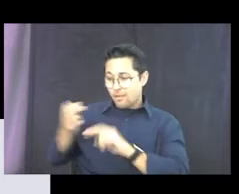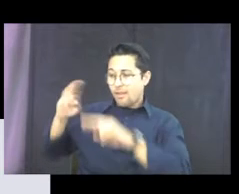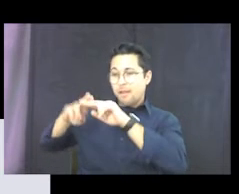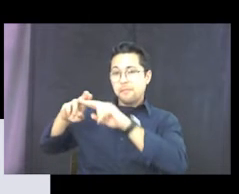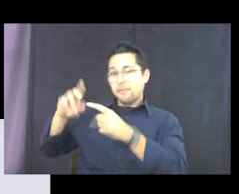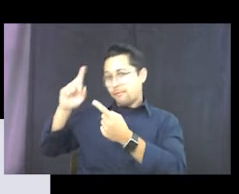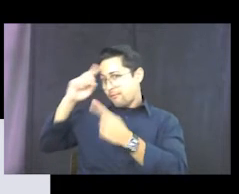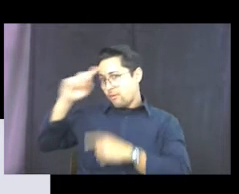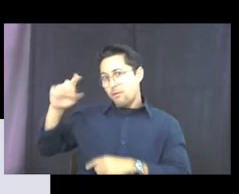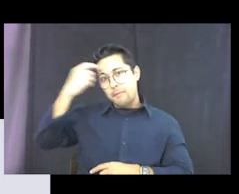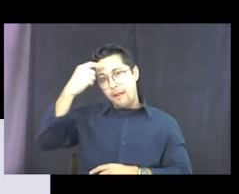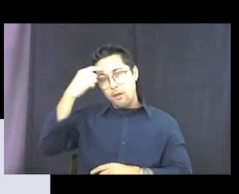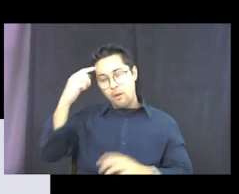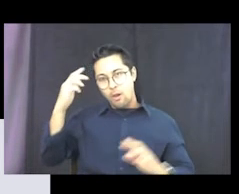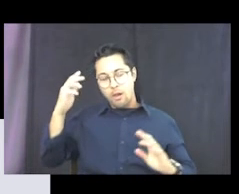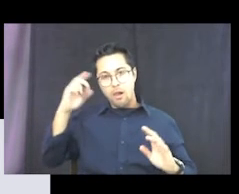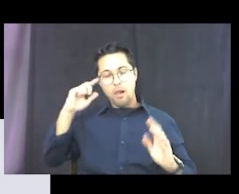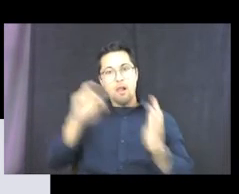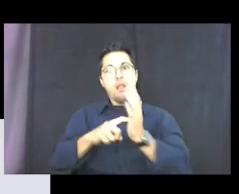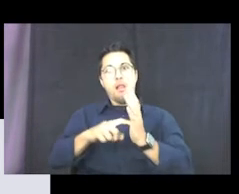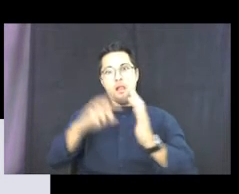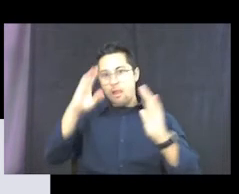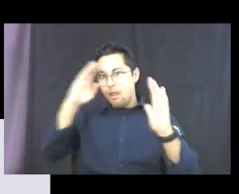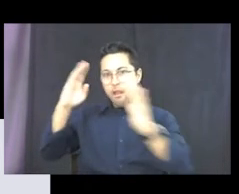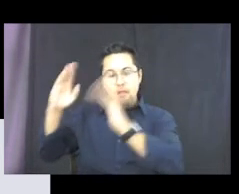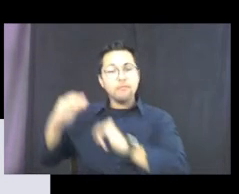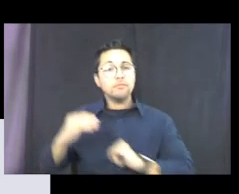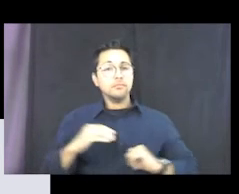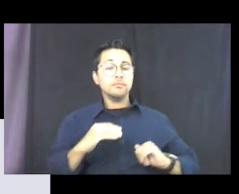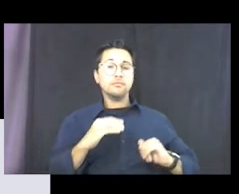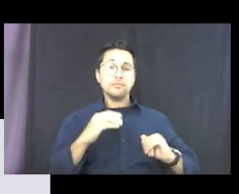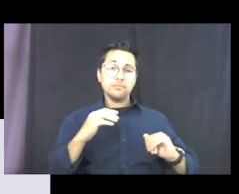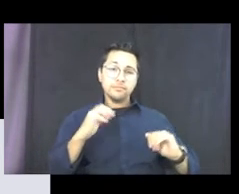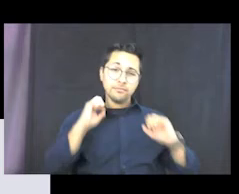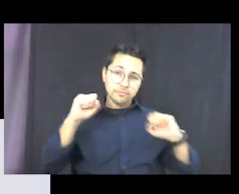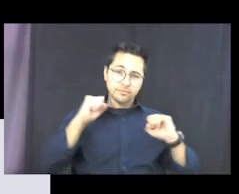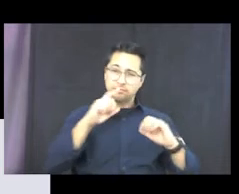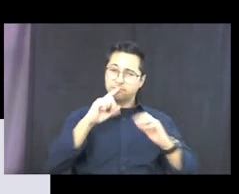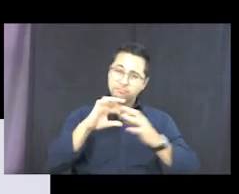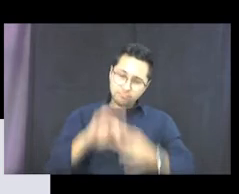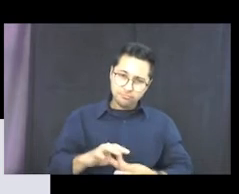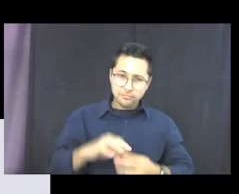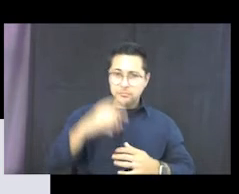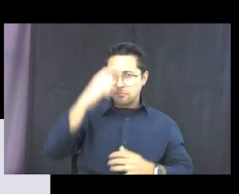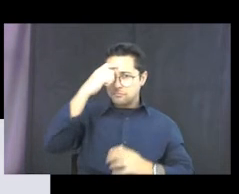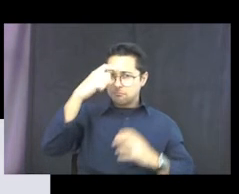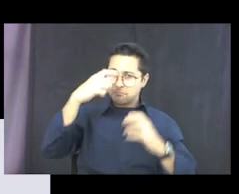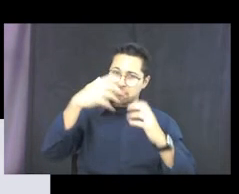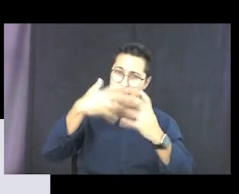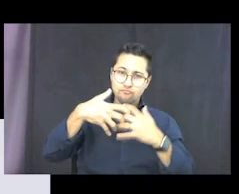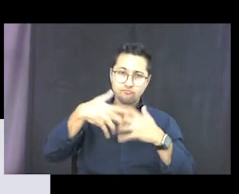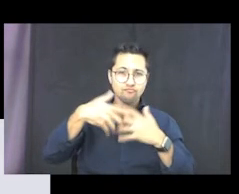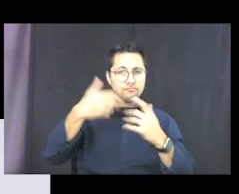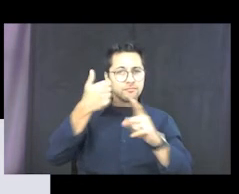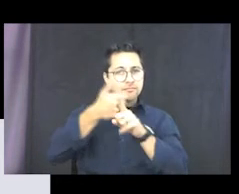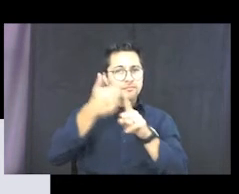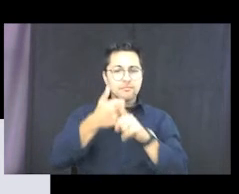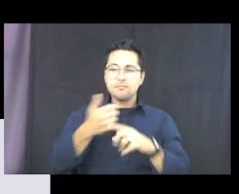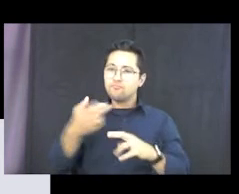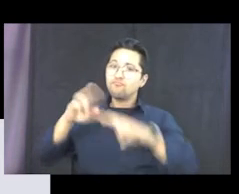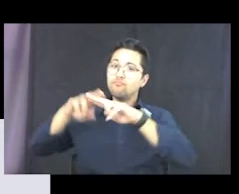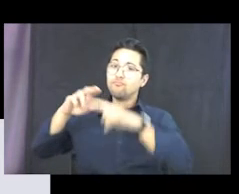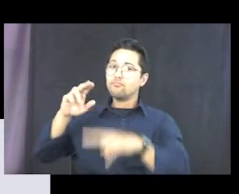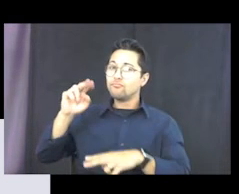mental sharpness. Exercise acts directly on the molecular machinery of the brain itself. It increases